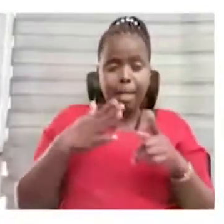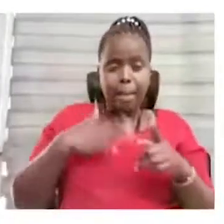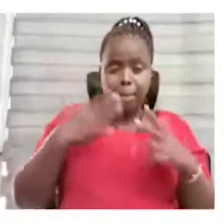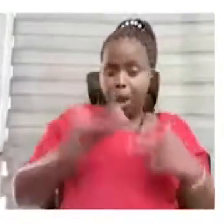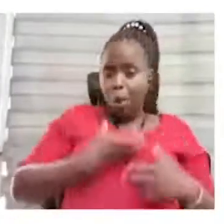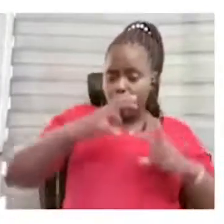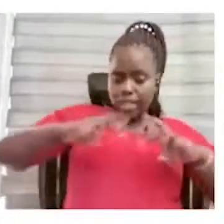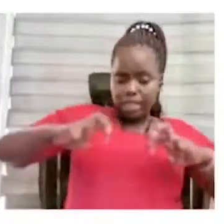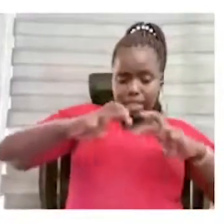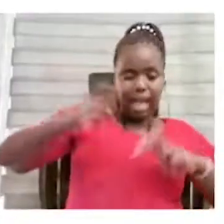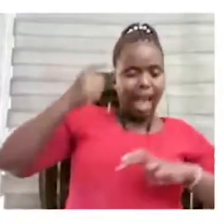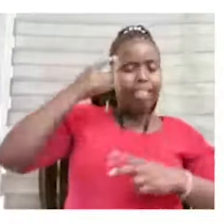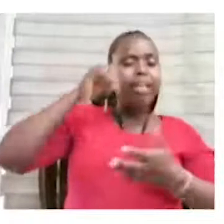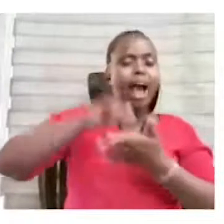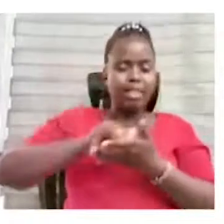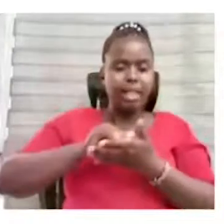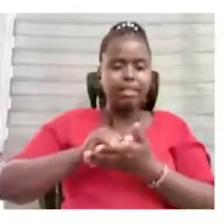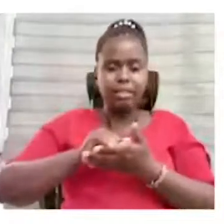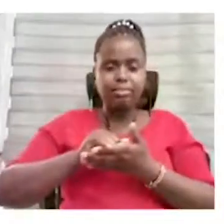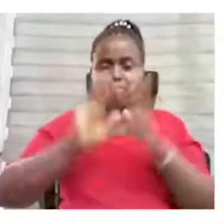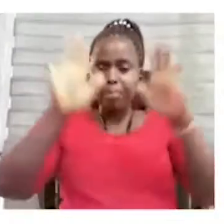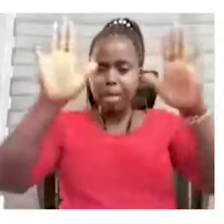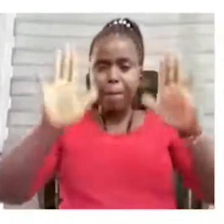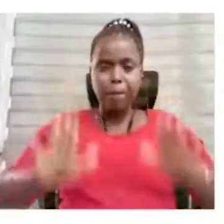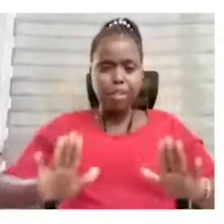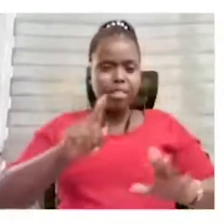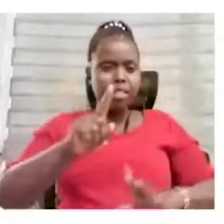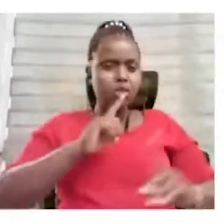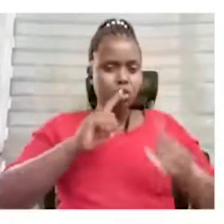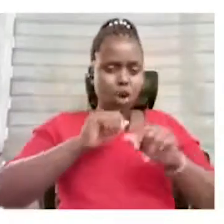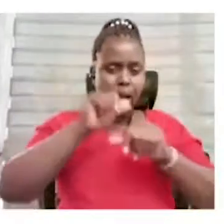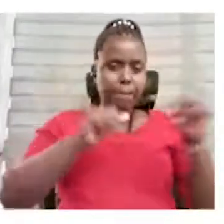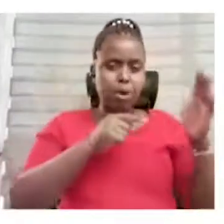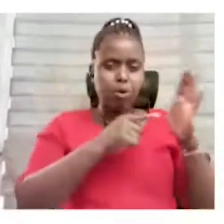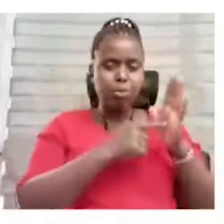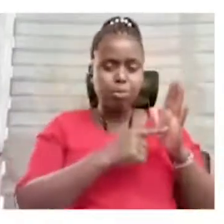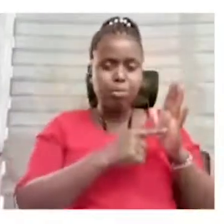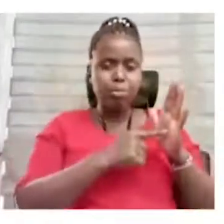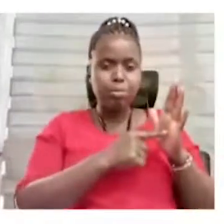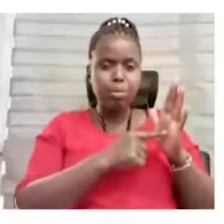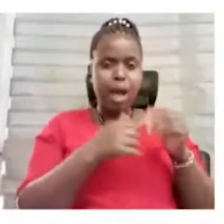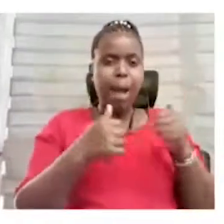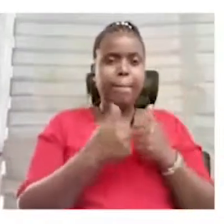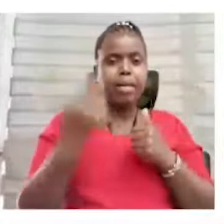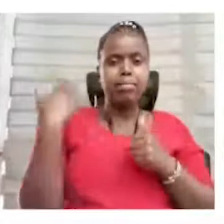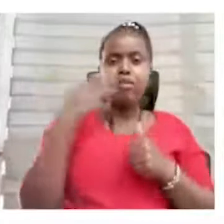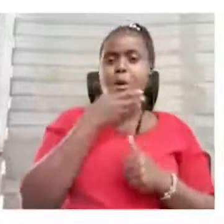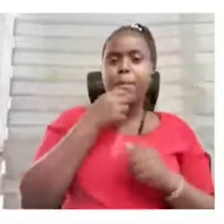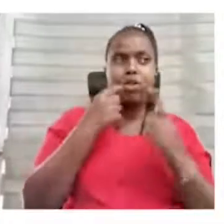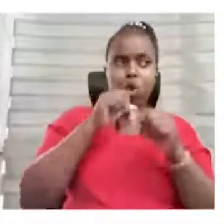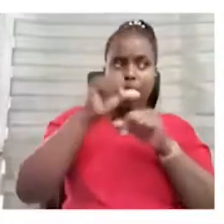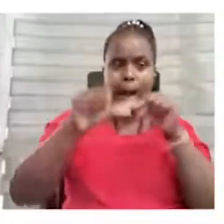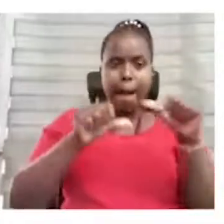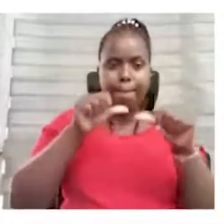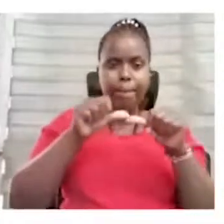quite critical, and I think it touches the points that Karen, Sitoyo, and Brian mentioned, is the relevance of